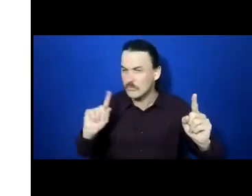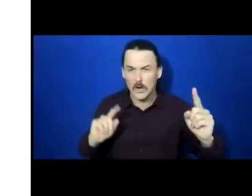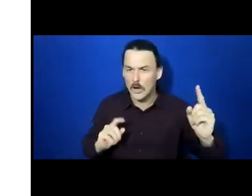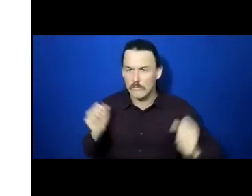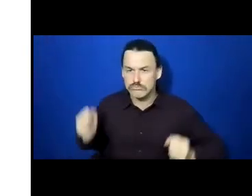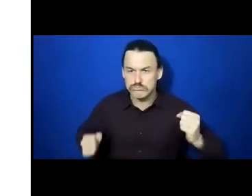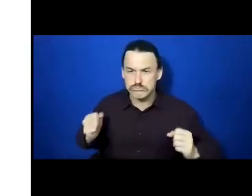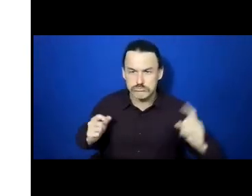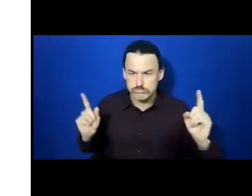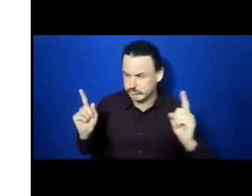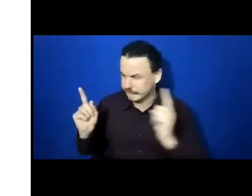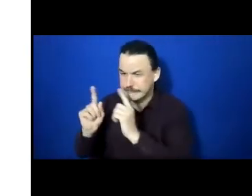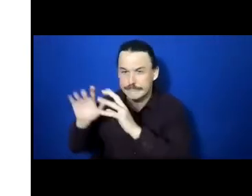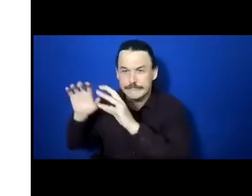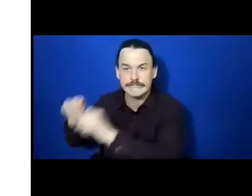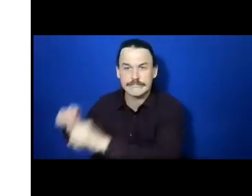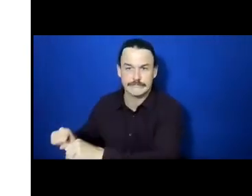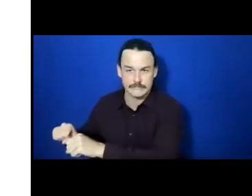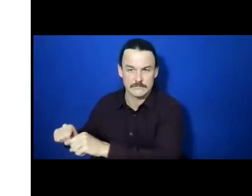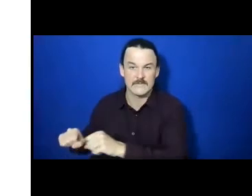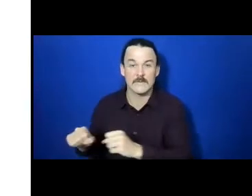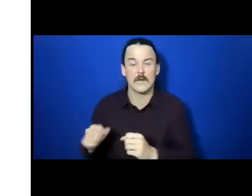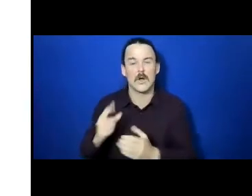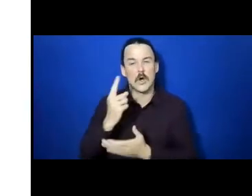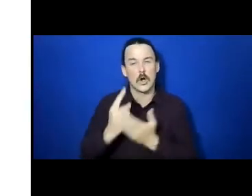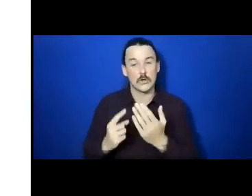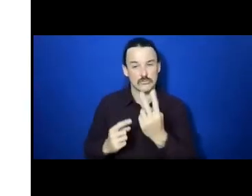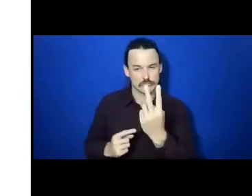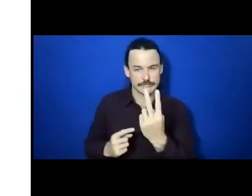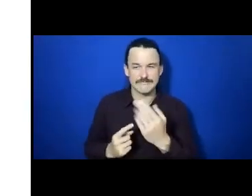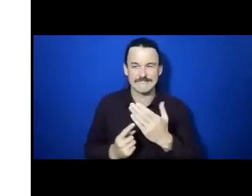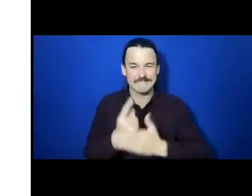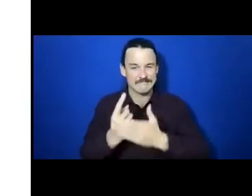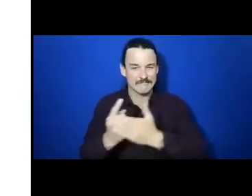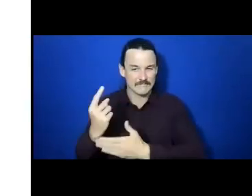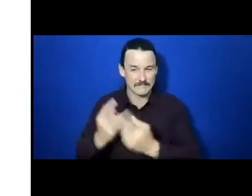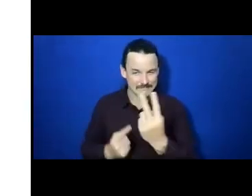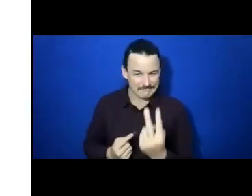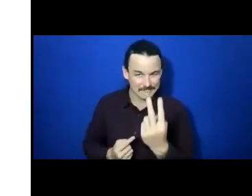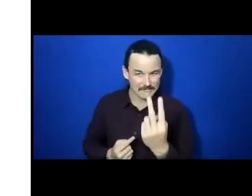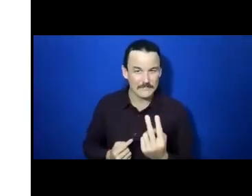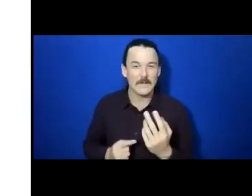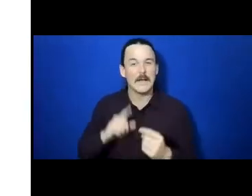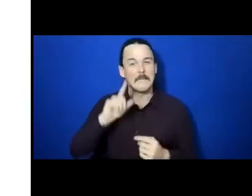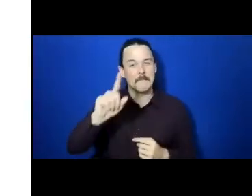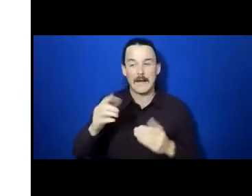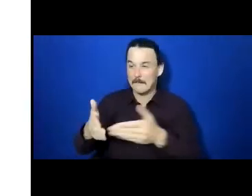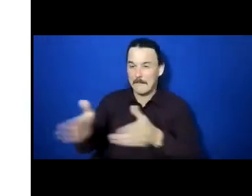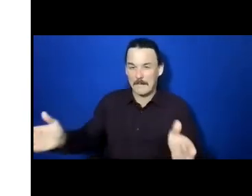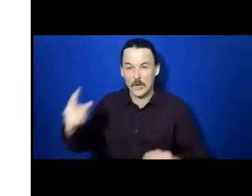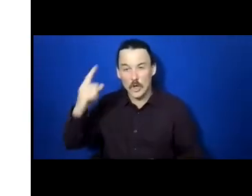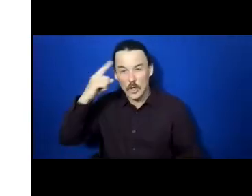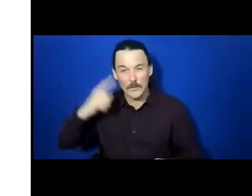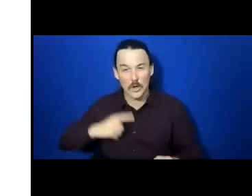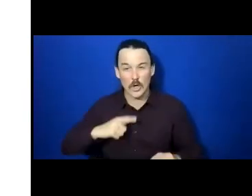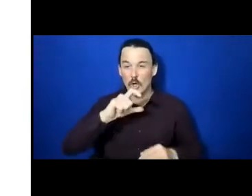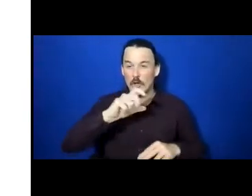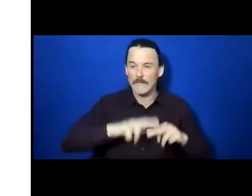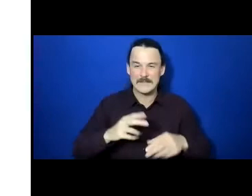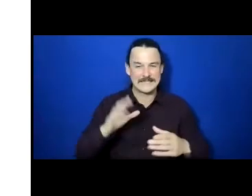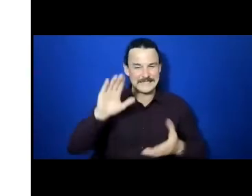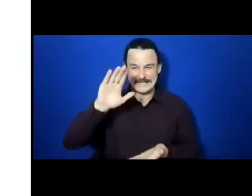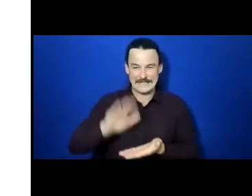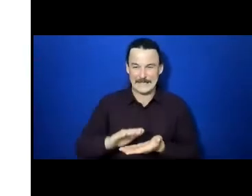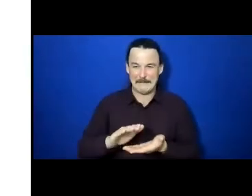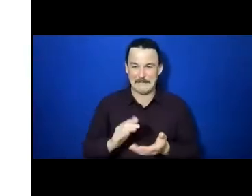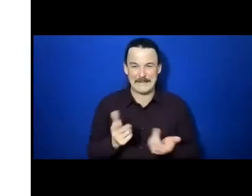from these two crimes, there was a general belief held that since chloroform was cheap and easy to make, it